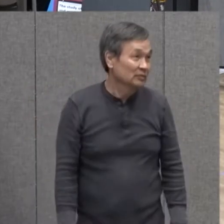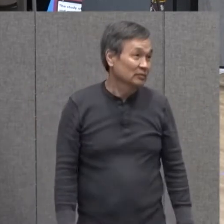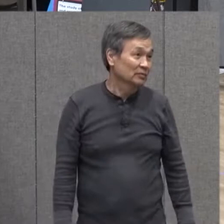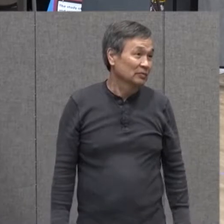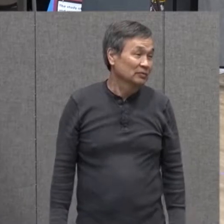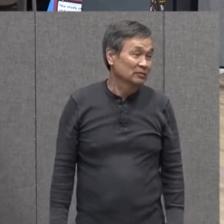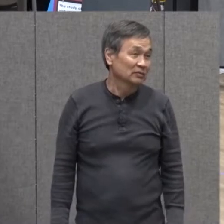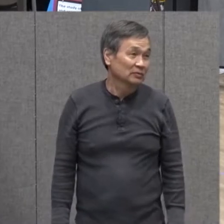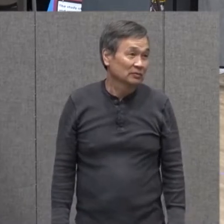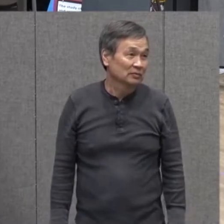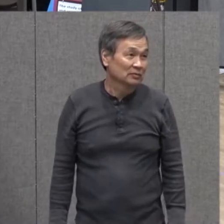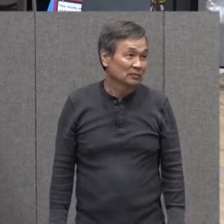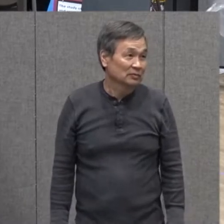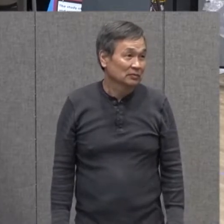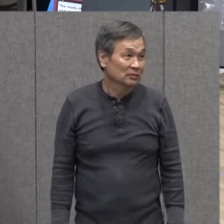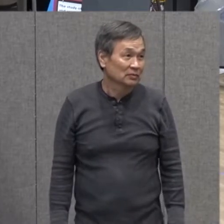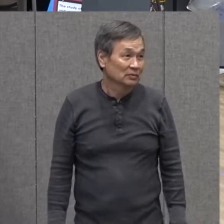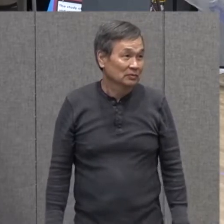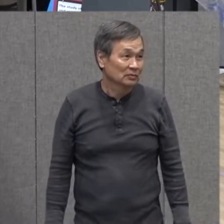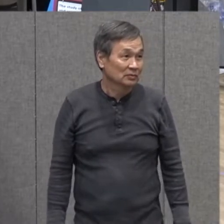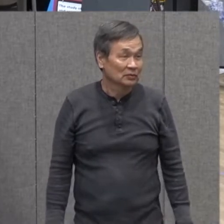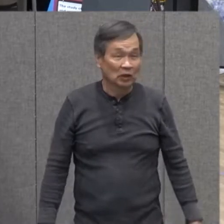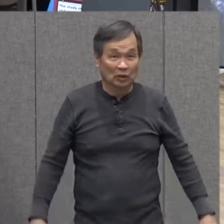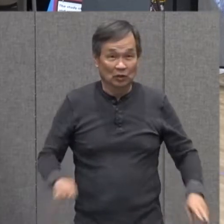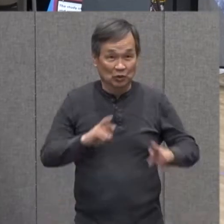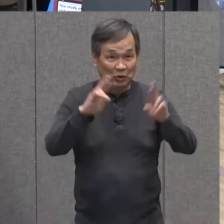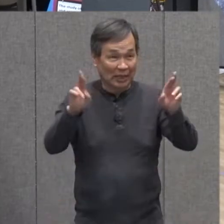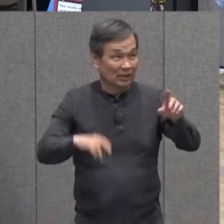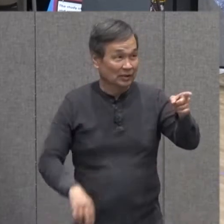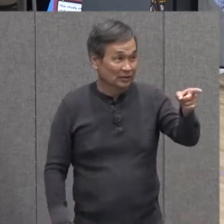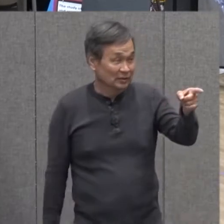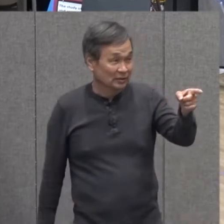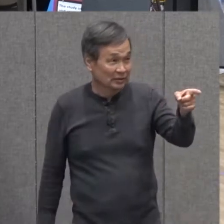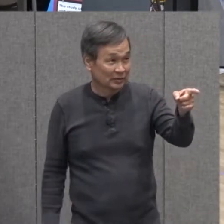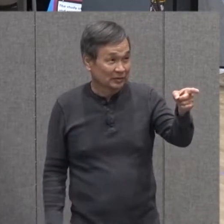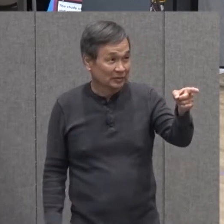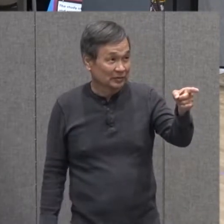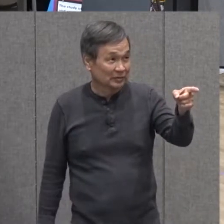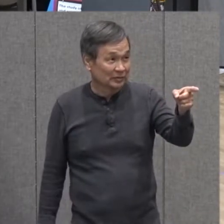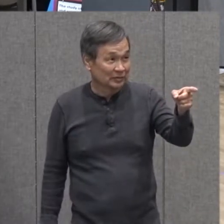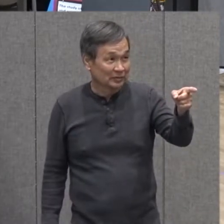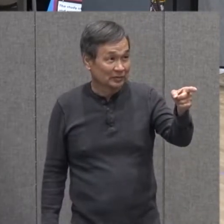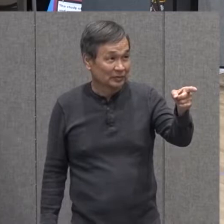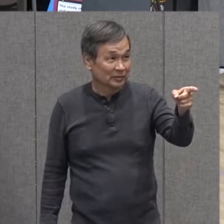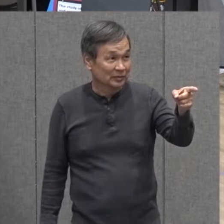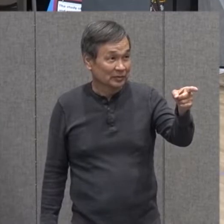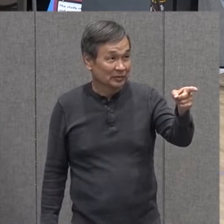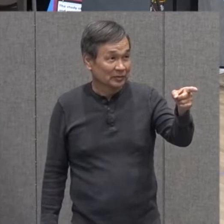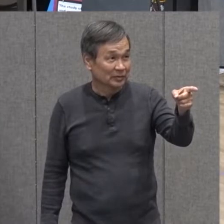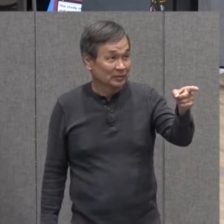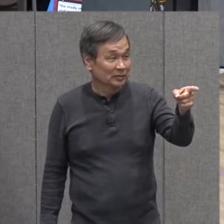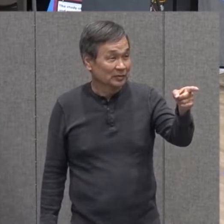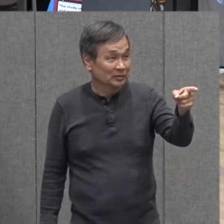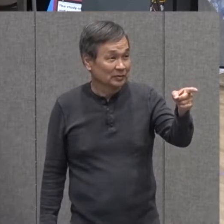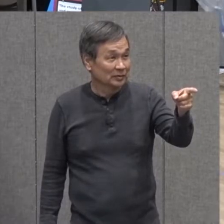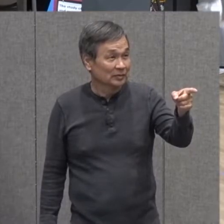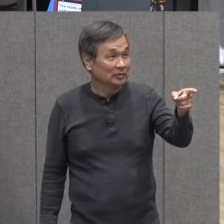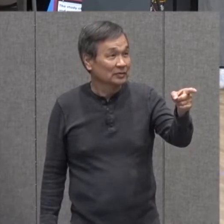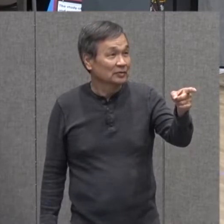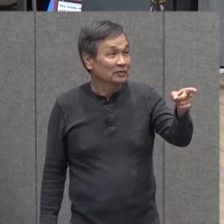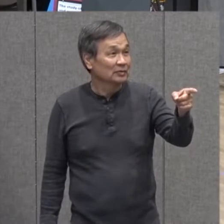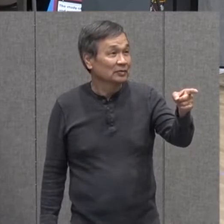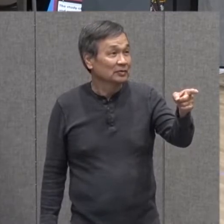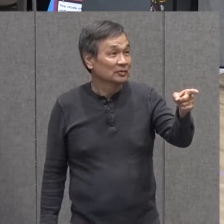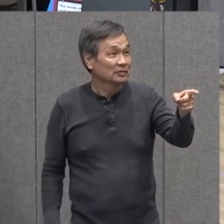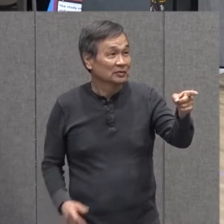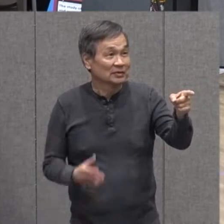let them go, and catch them with that ninja catch. You ready? Vamos a cruzar nuestros brazos de abajo hacia arriba y con el agarre de ninja. Here we go. Cross it